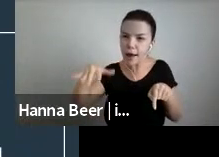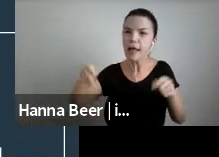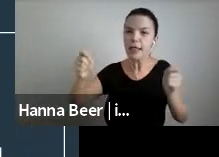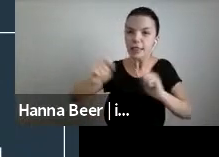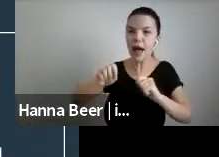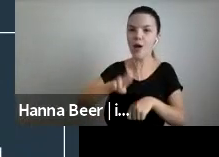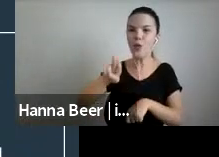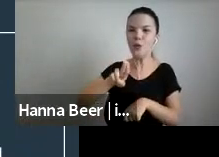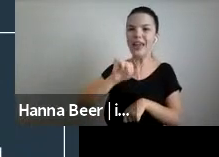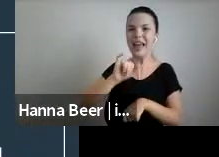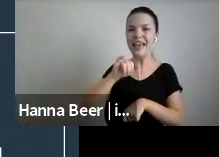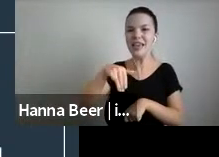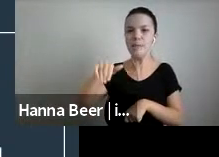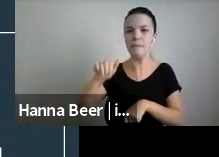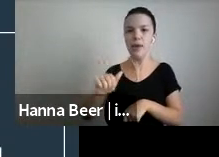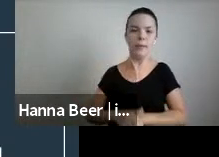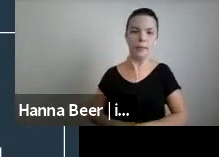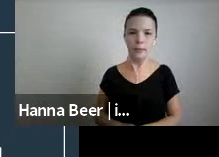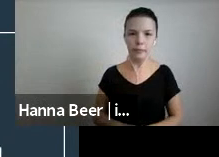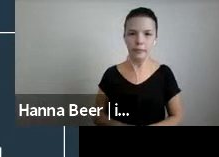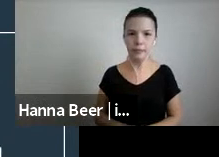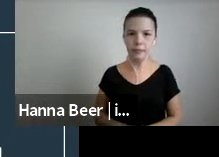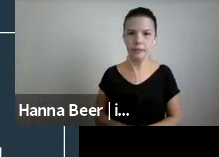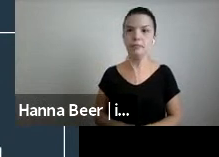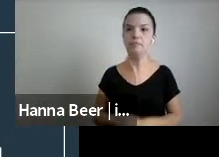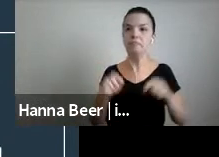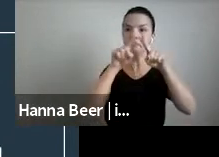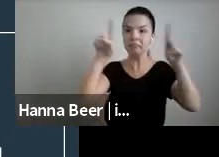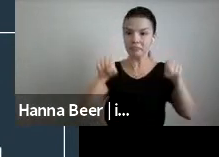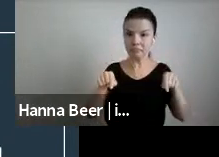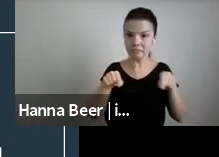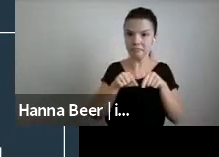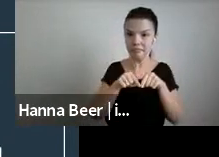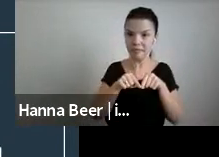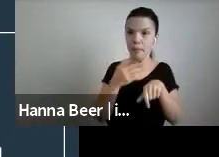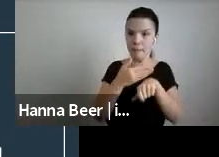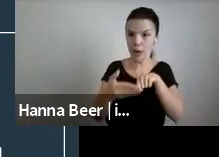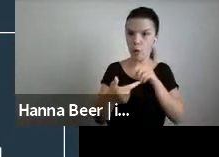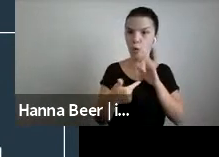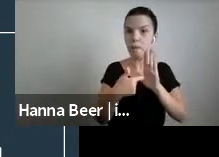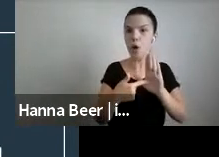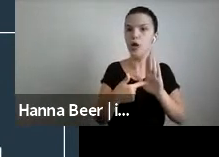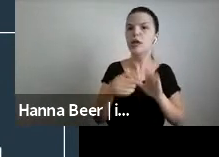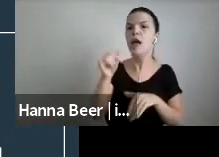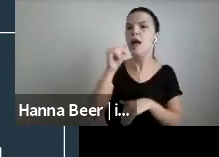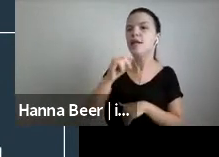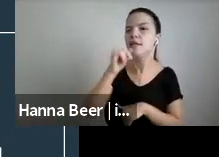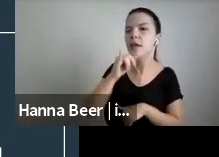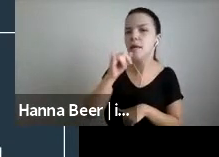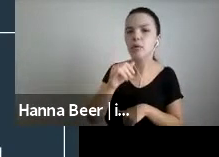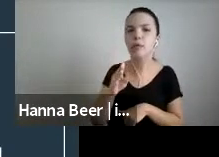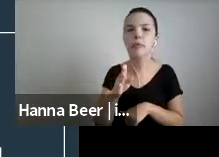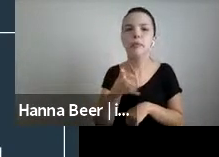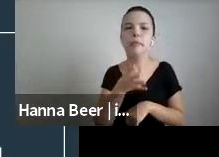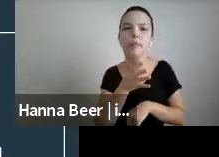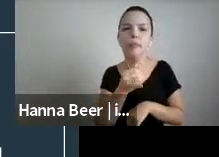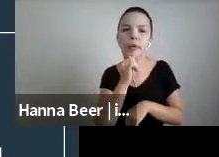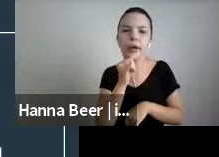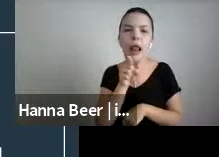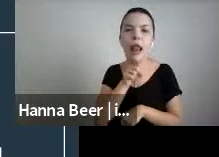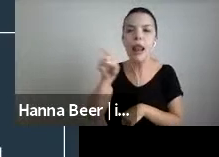the examples, some of which I said already, but the Bazaruto IMA, for example, in